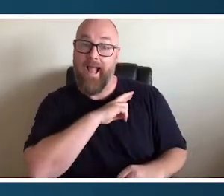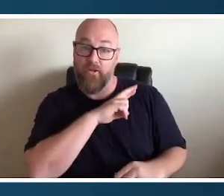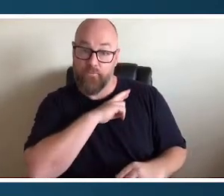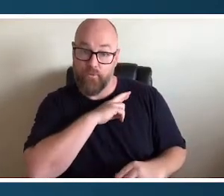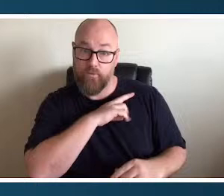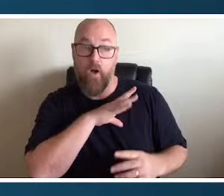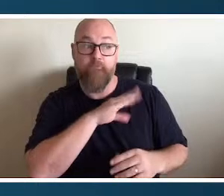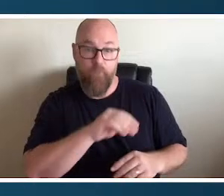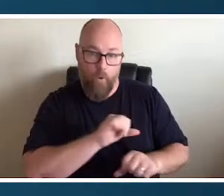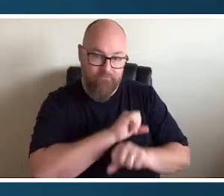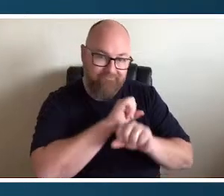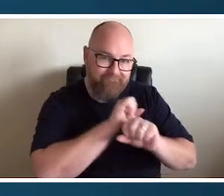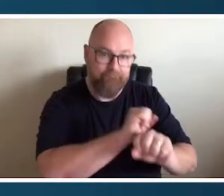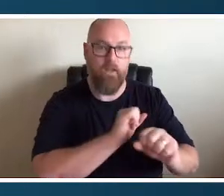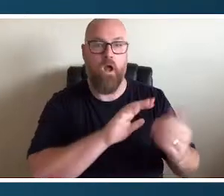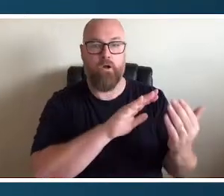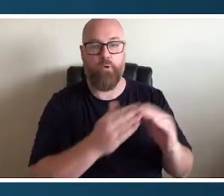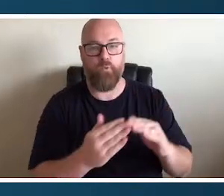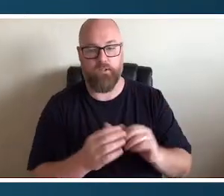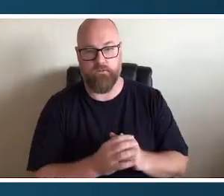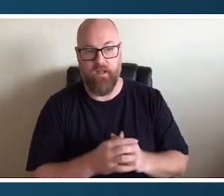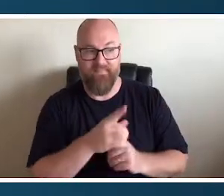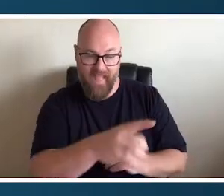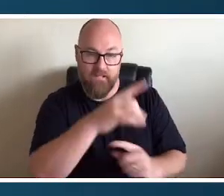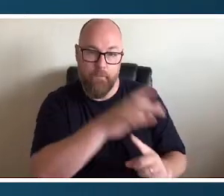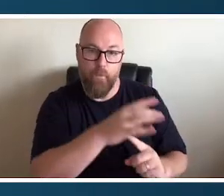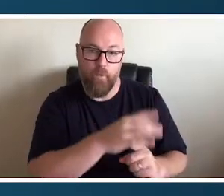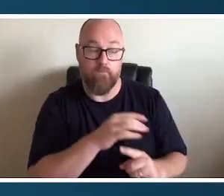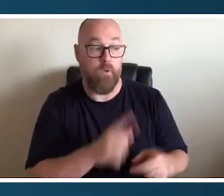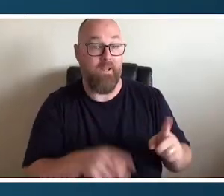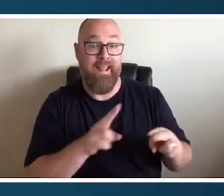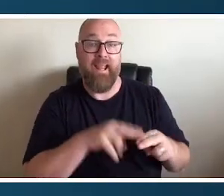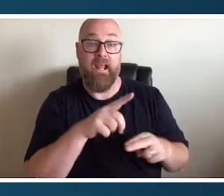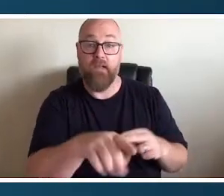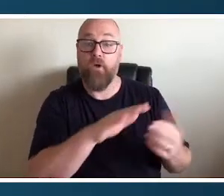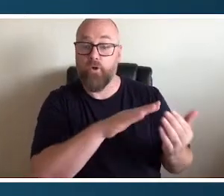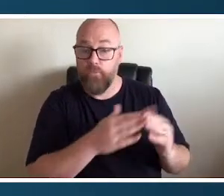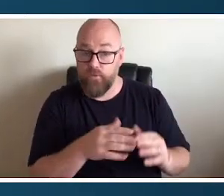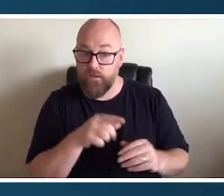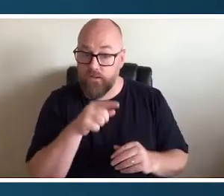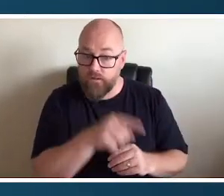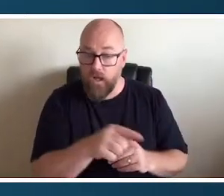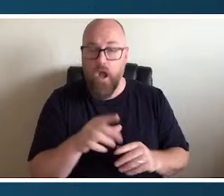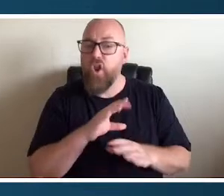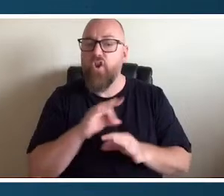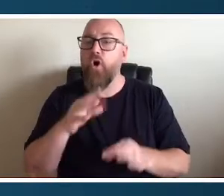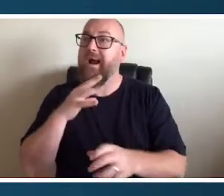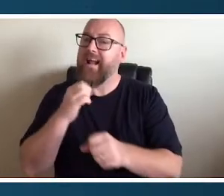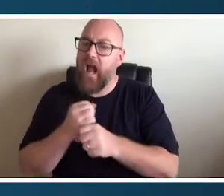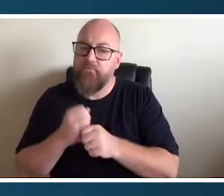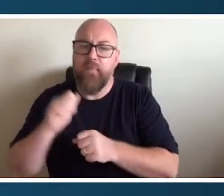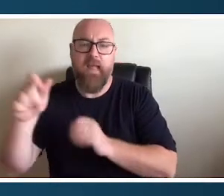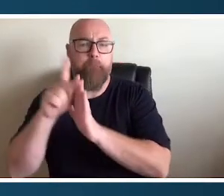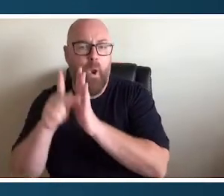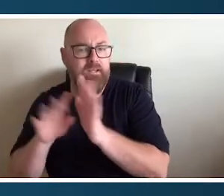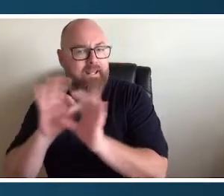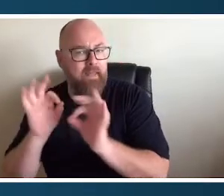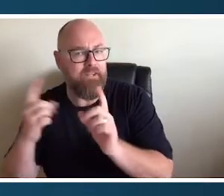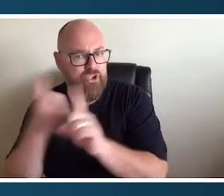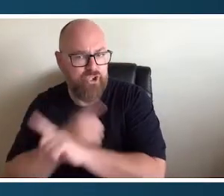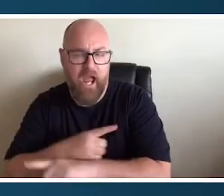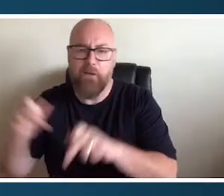critical. And in this case, if communities are, it's not just that the government's policy is not changing or is changing to